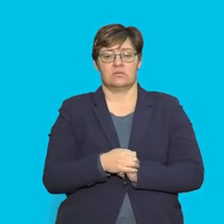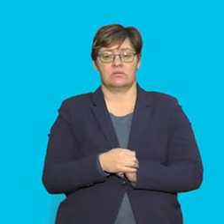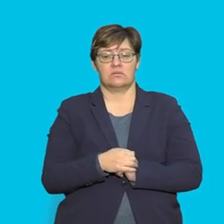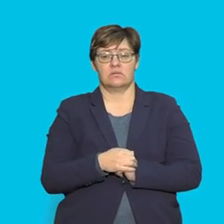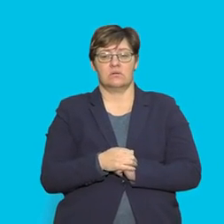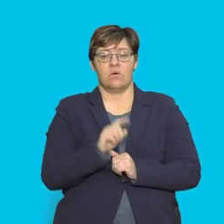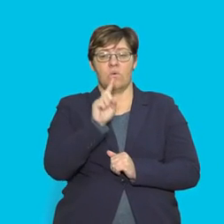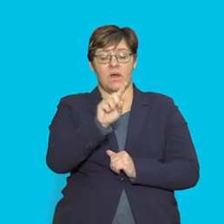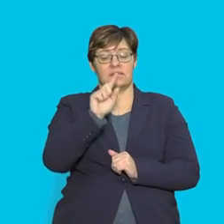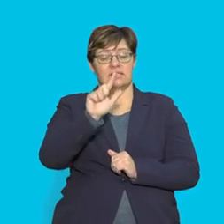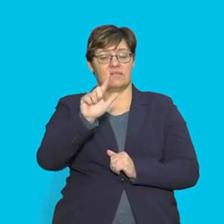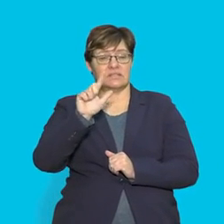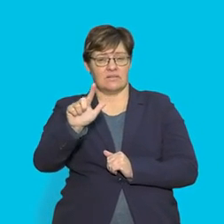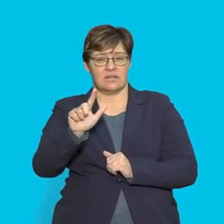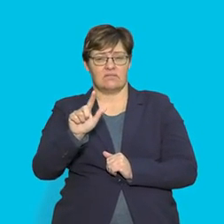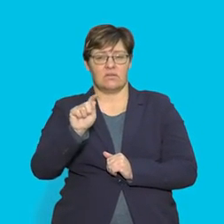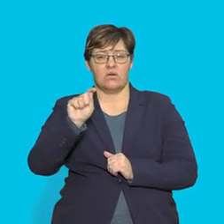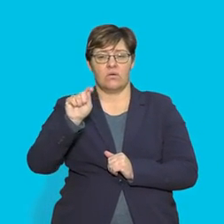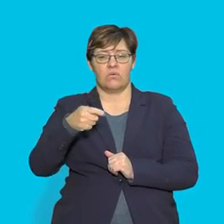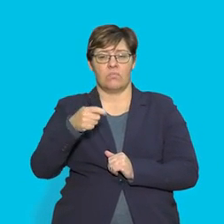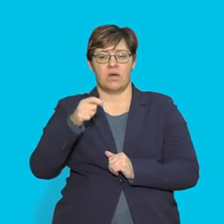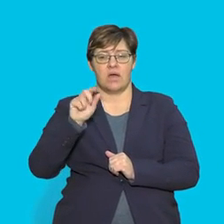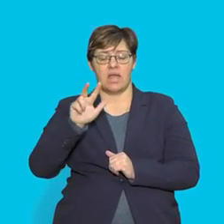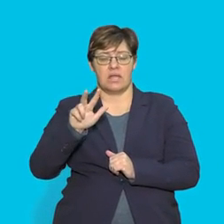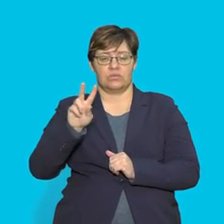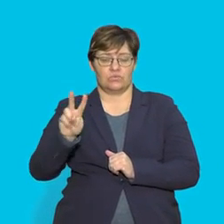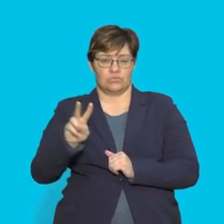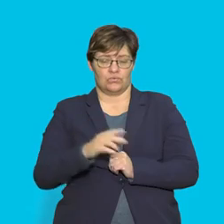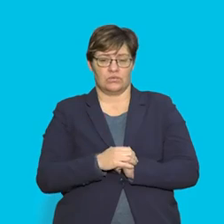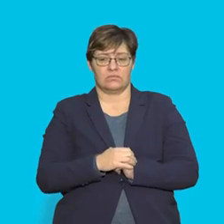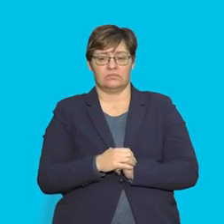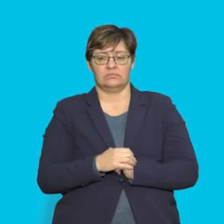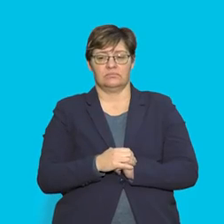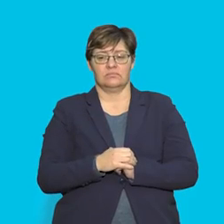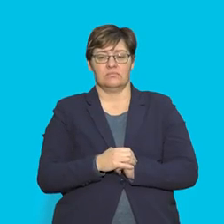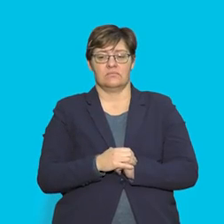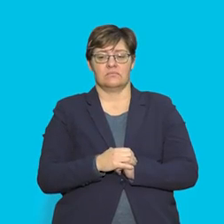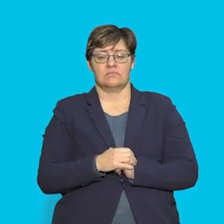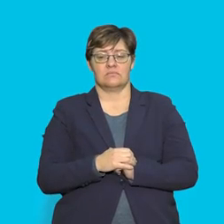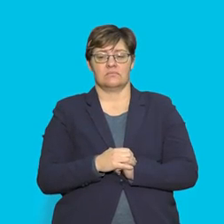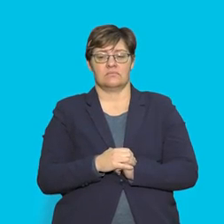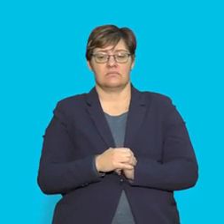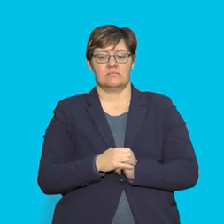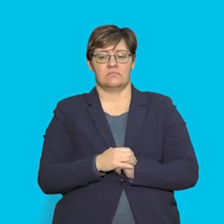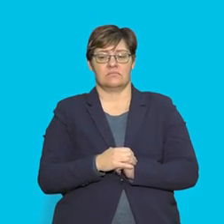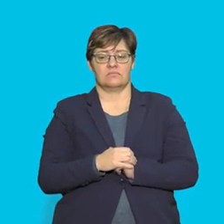227,000, 17782.